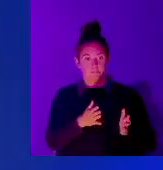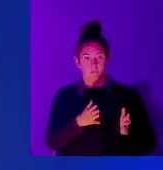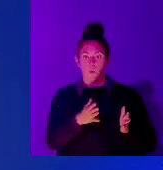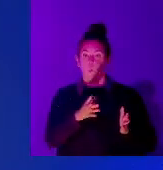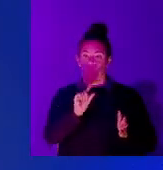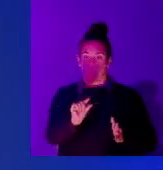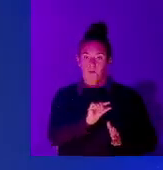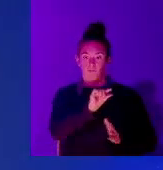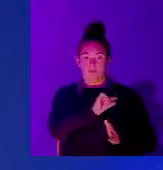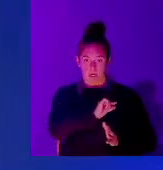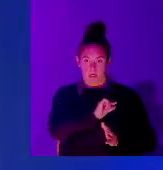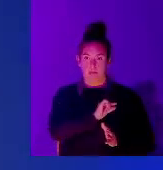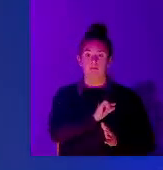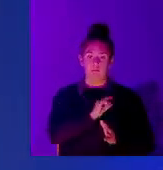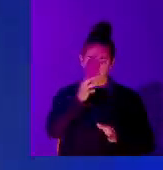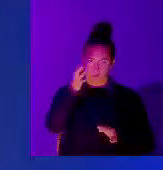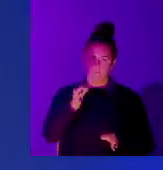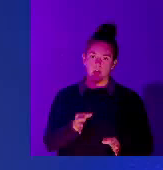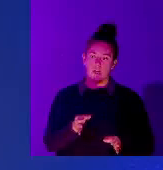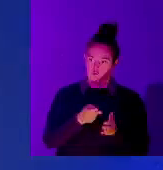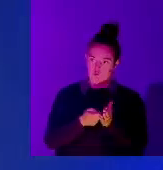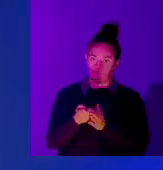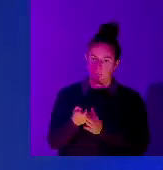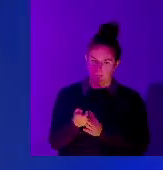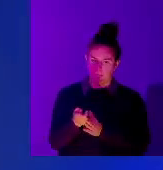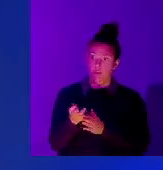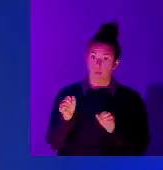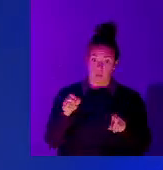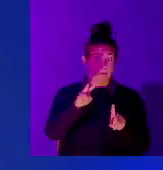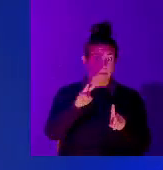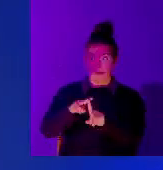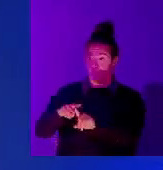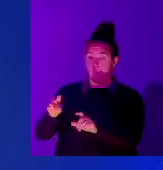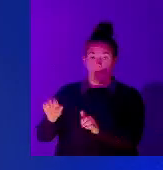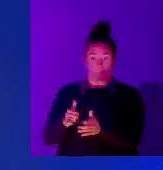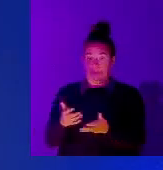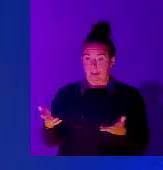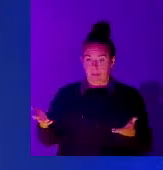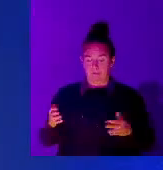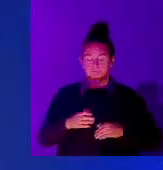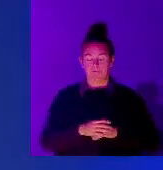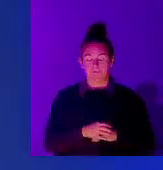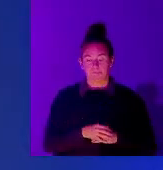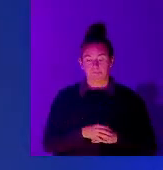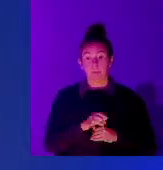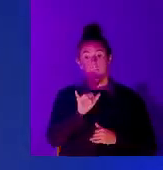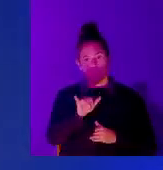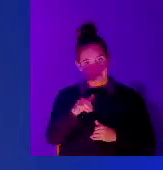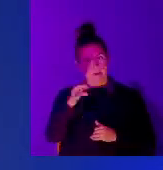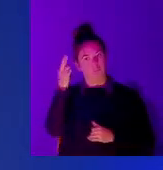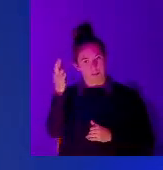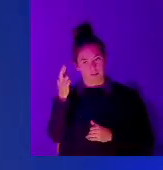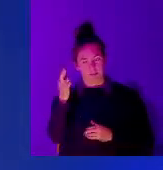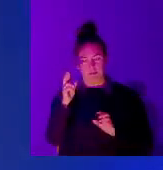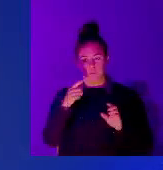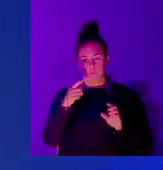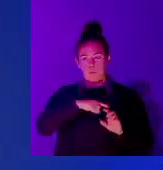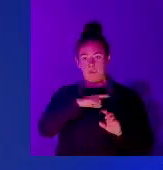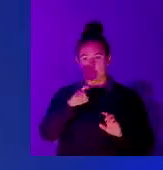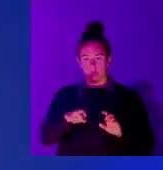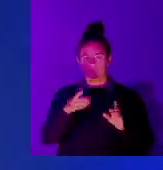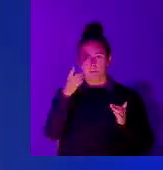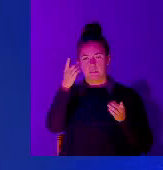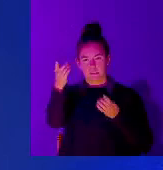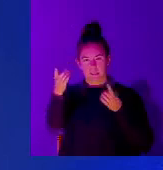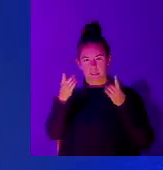instance. For this reason, we should consider His standards to help us determine